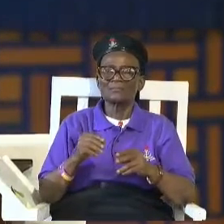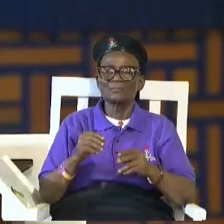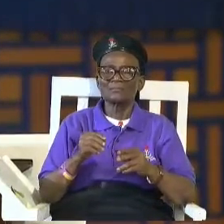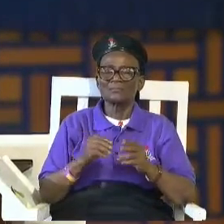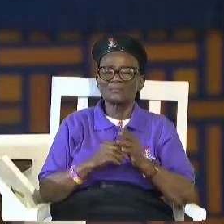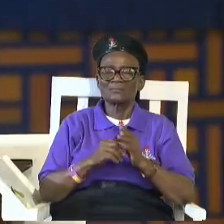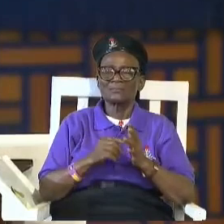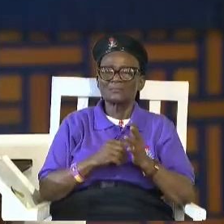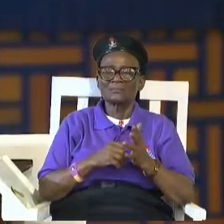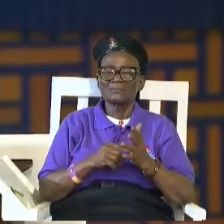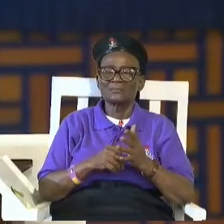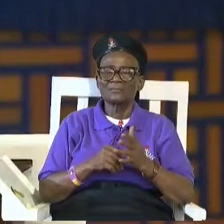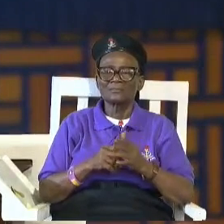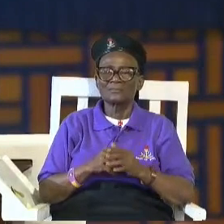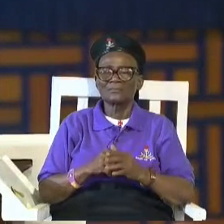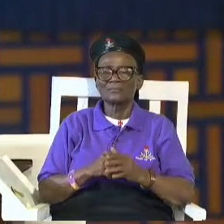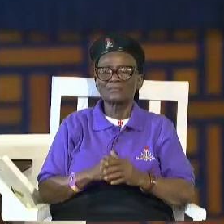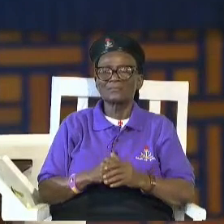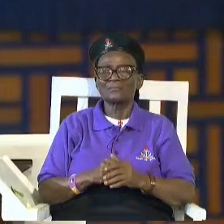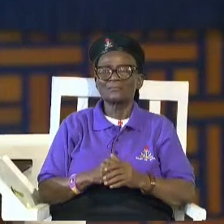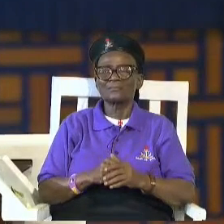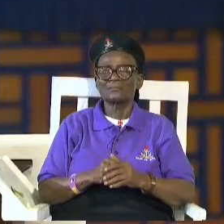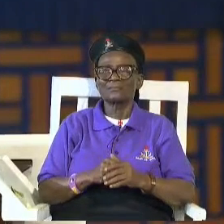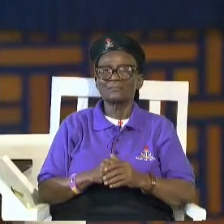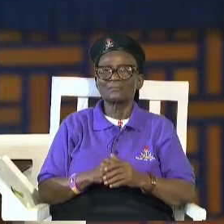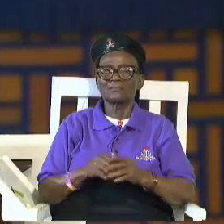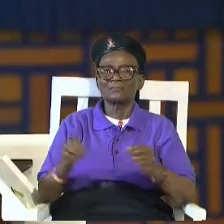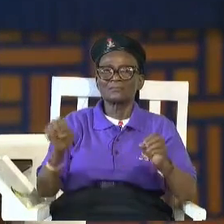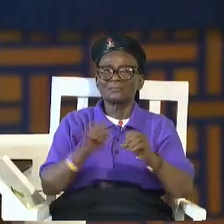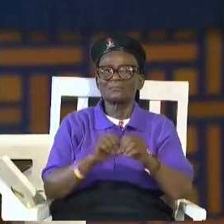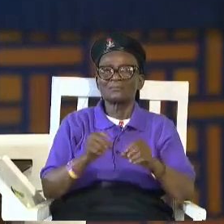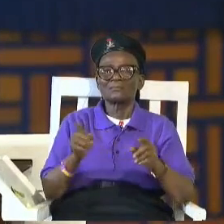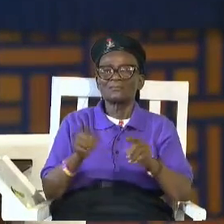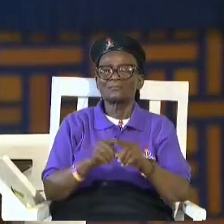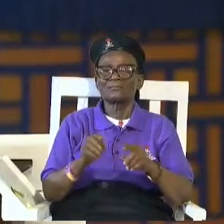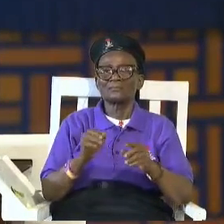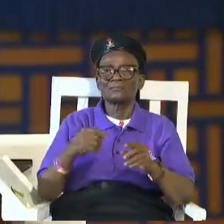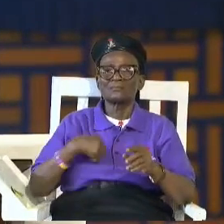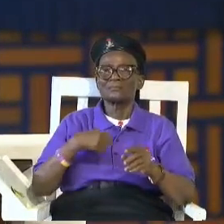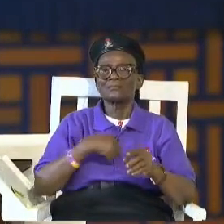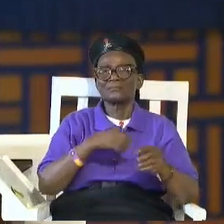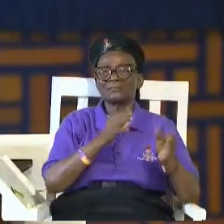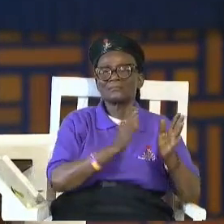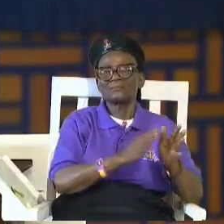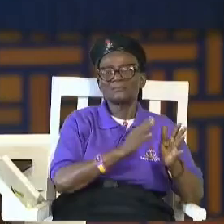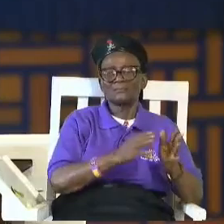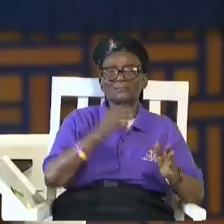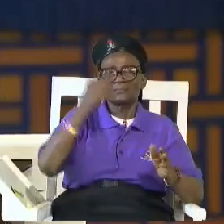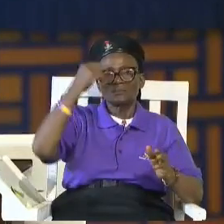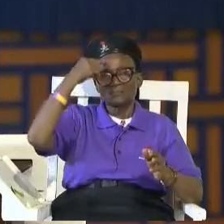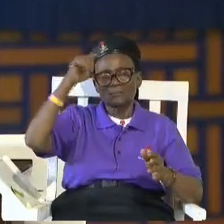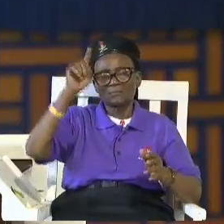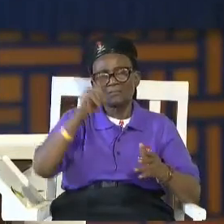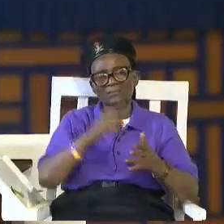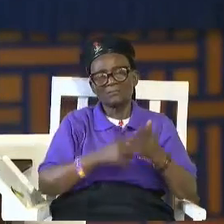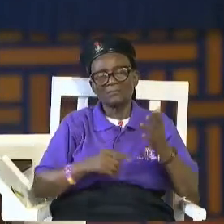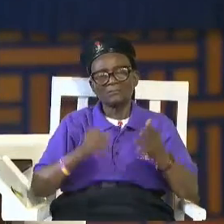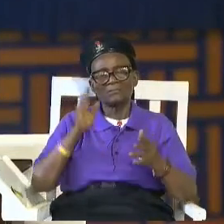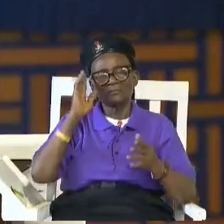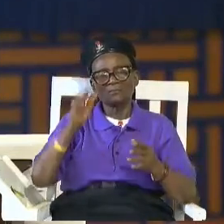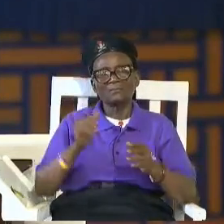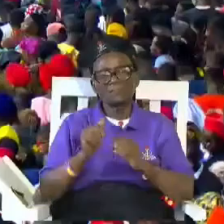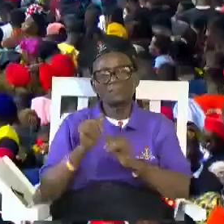begin to worship God even as we prepare for what we follow.